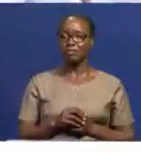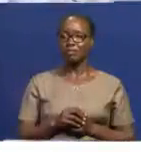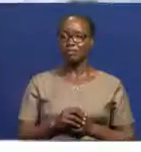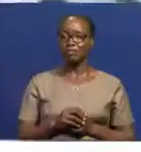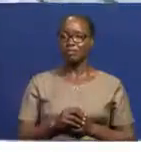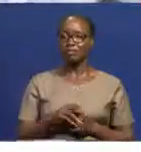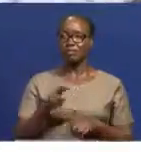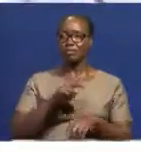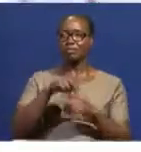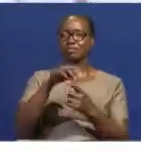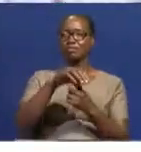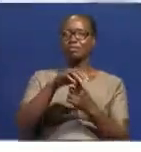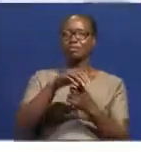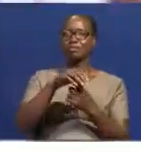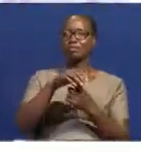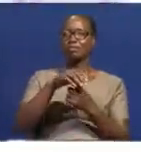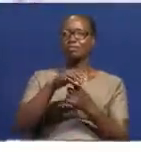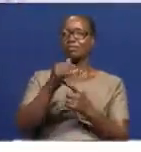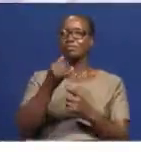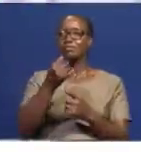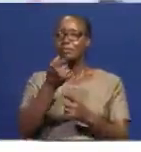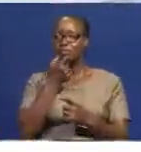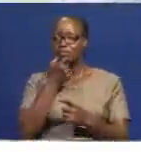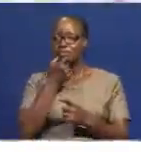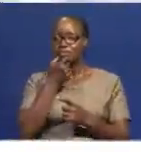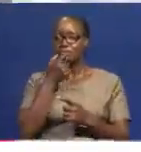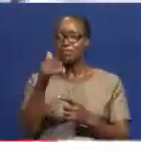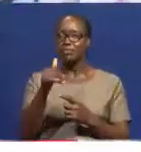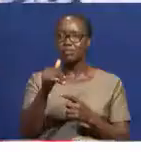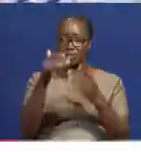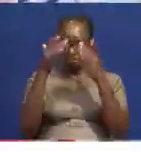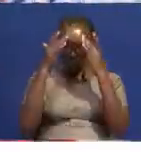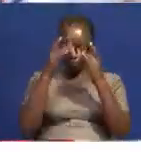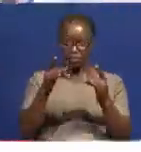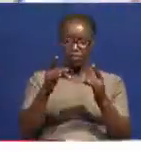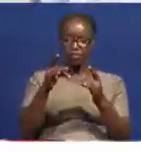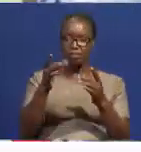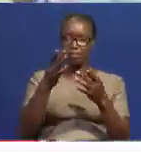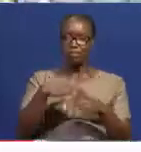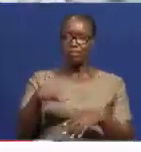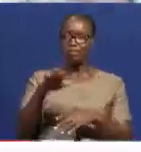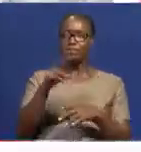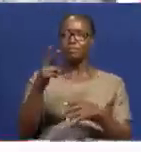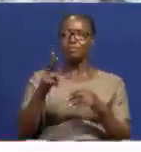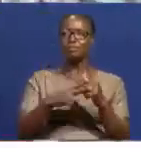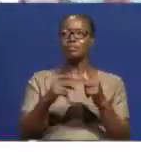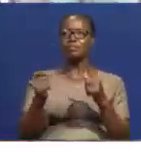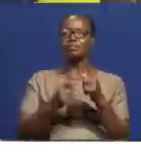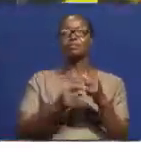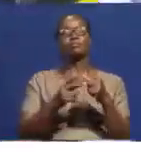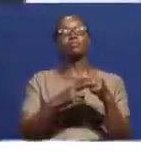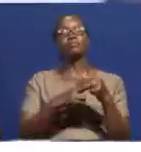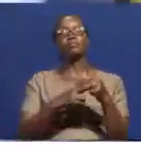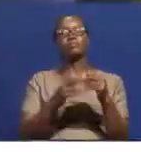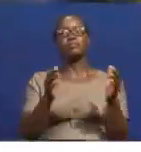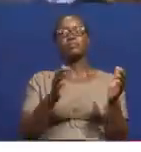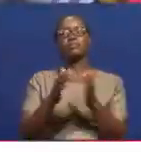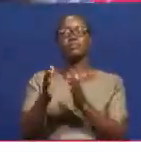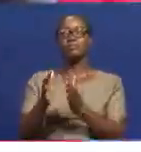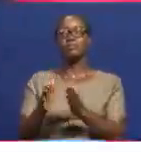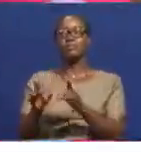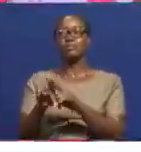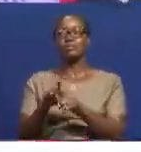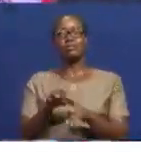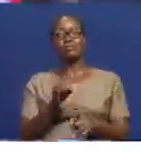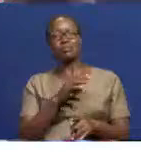The national championships will be held in Nyanza in a yet-to-be-determined venue from 27th of this month. Organizers have also